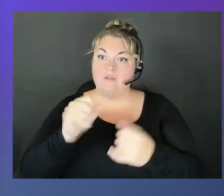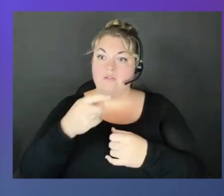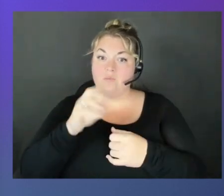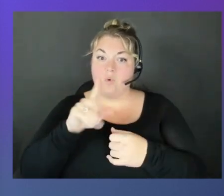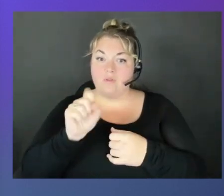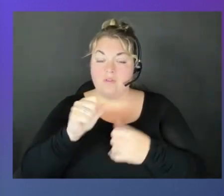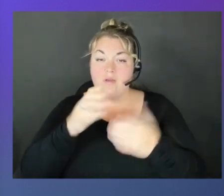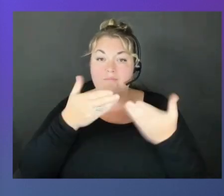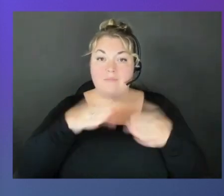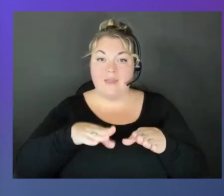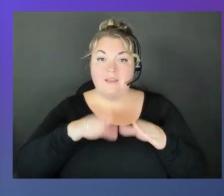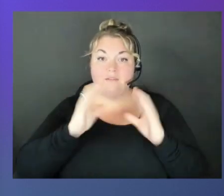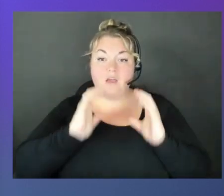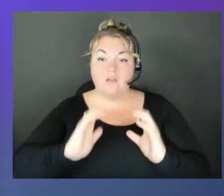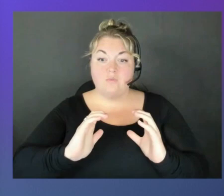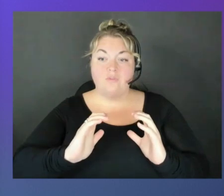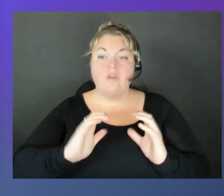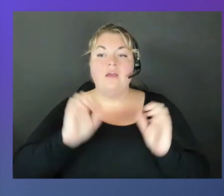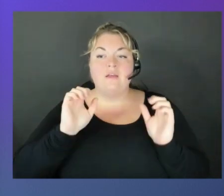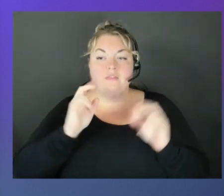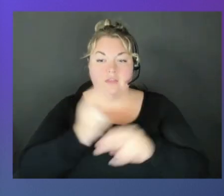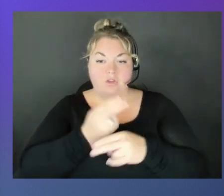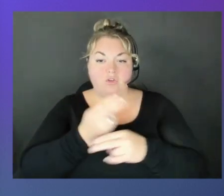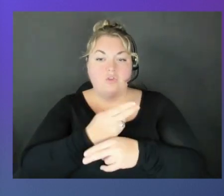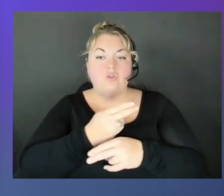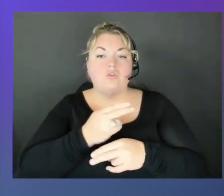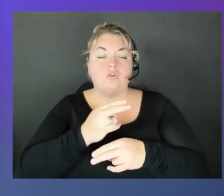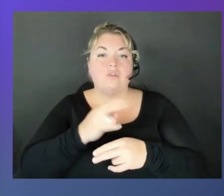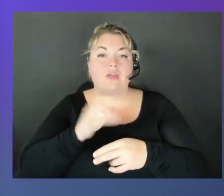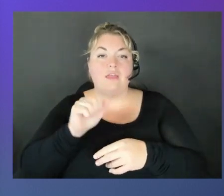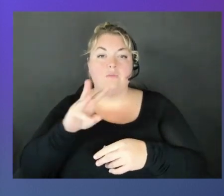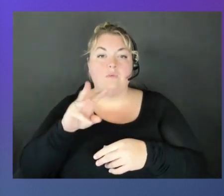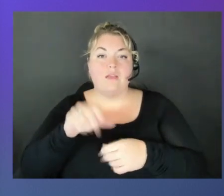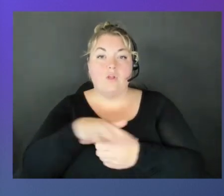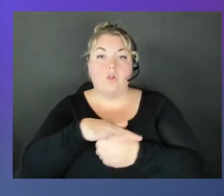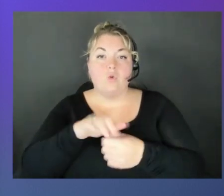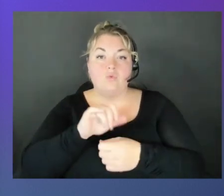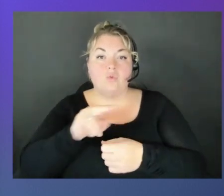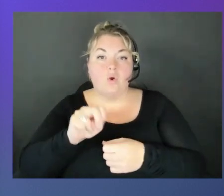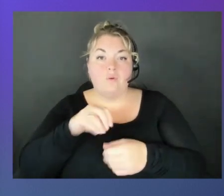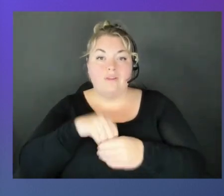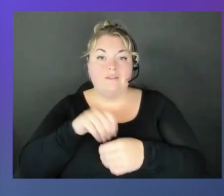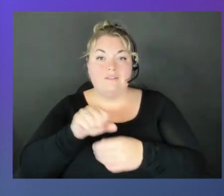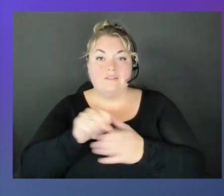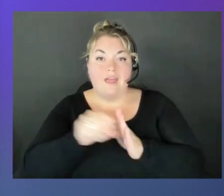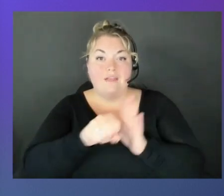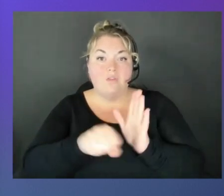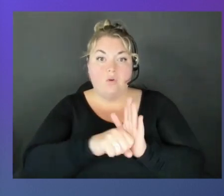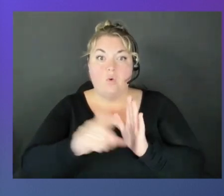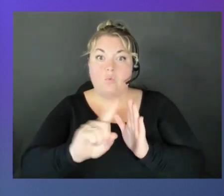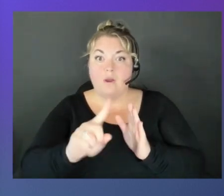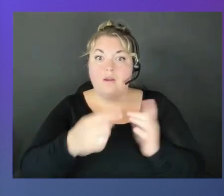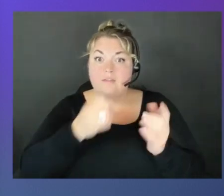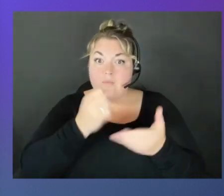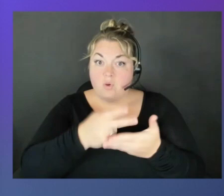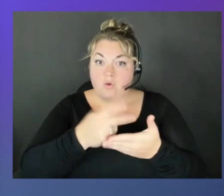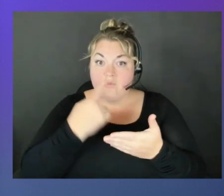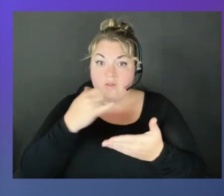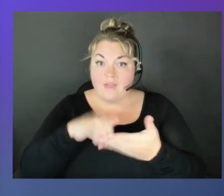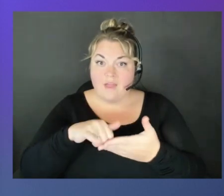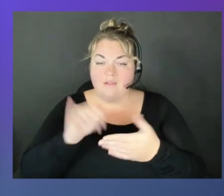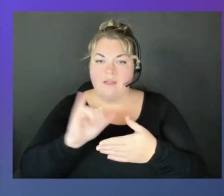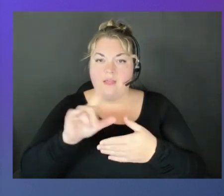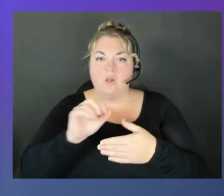like FanDuel, they use AWS Local Zones in states where local zones have been approved for real money gaming workload, such as the local zones